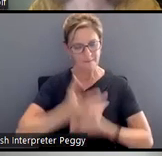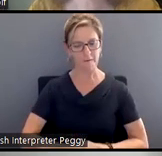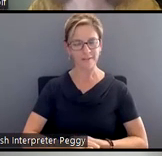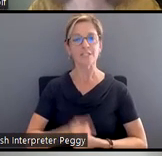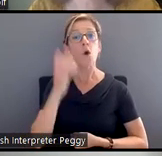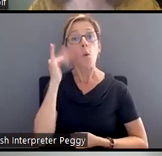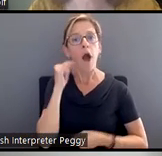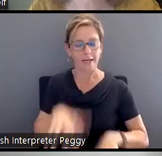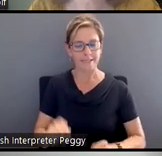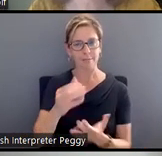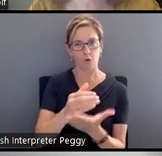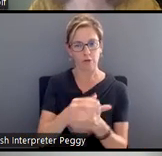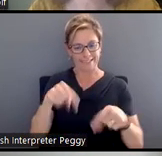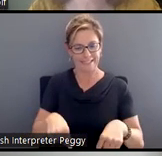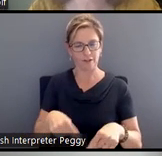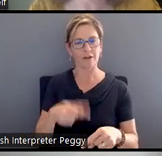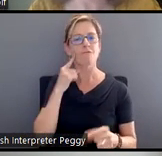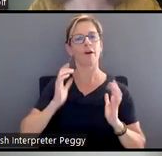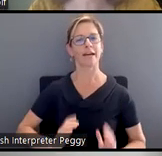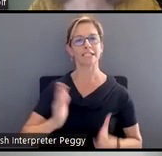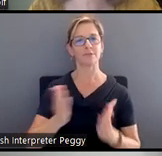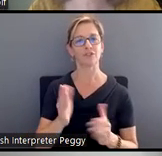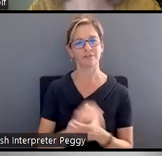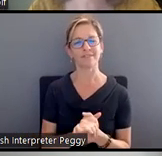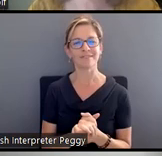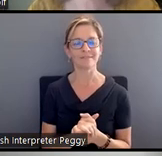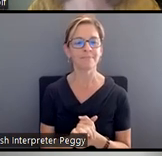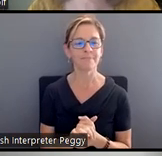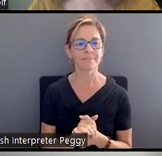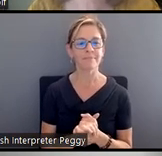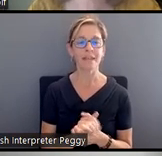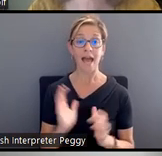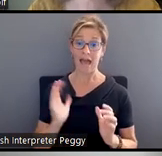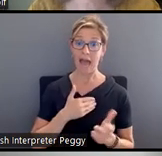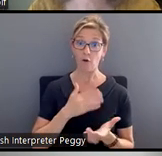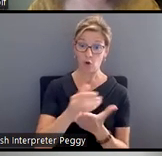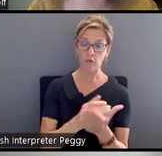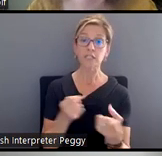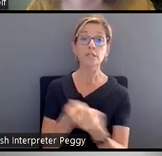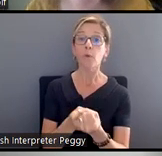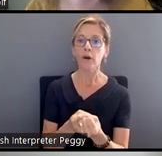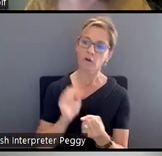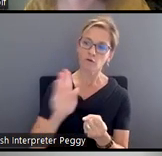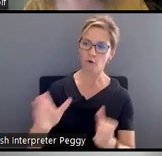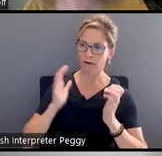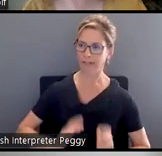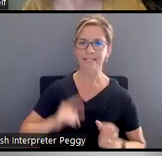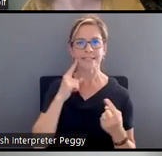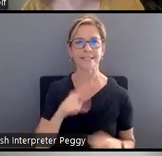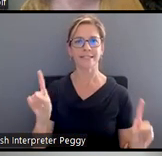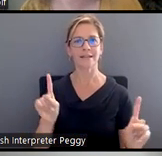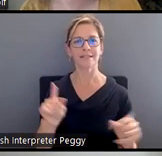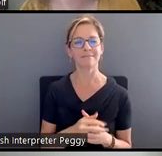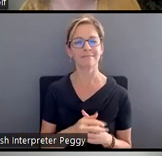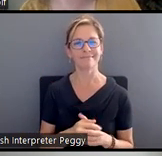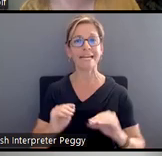completing customer service and point of sale training. Our courses support client success. I think that's pretty